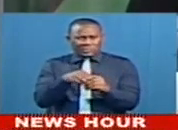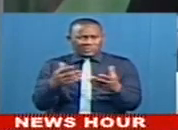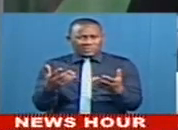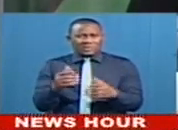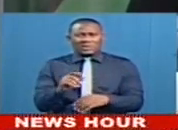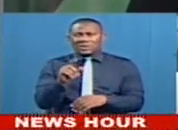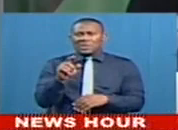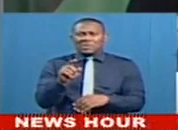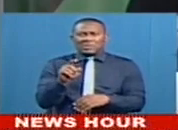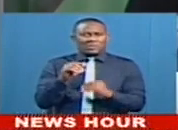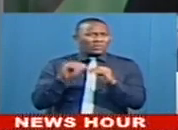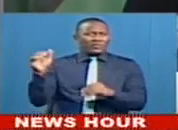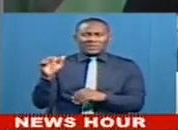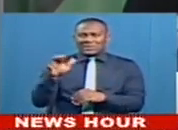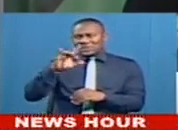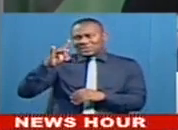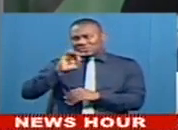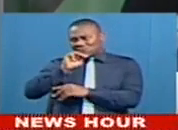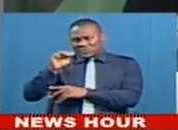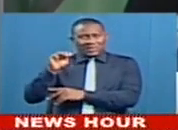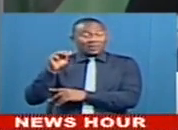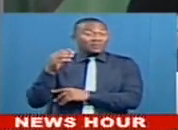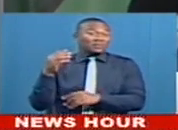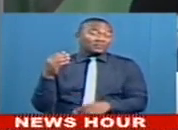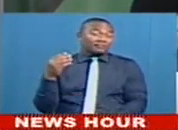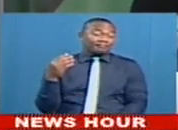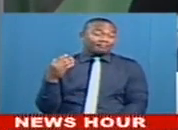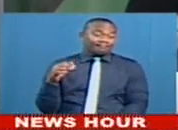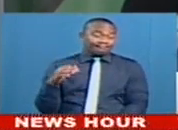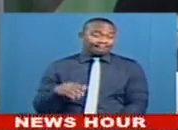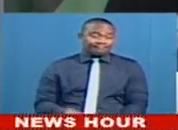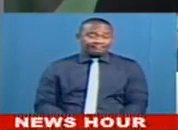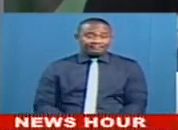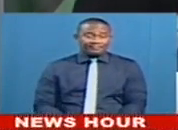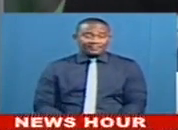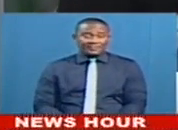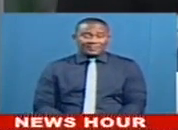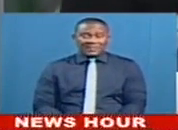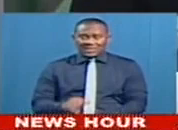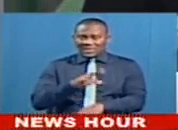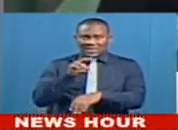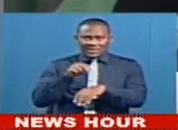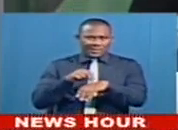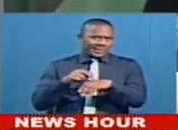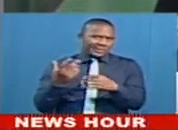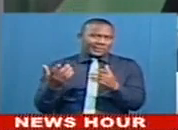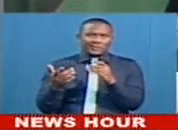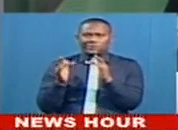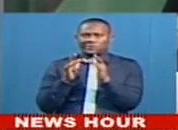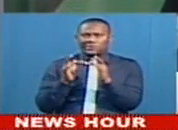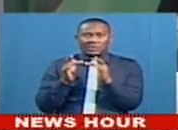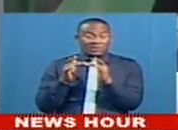over 38 million Ghana cedis. The National Digital Property Addressing System is therefore value for